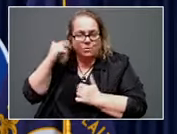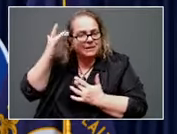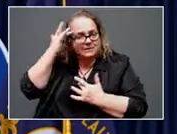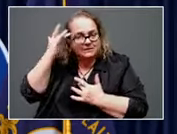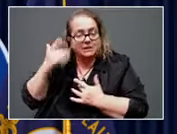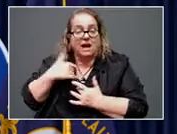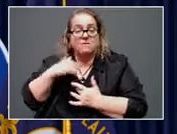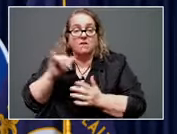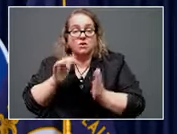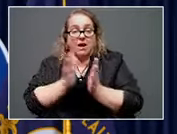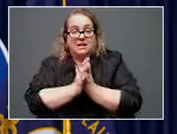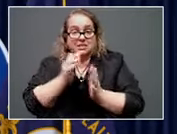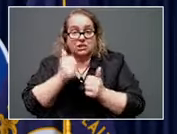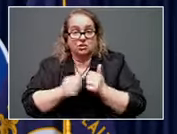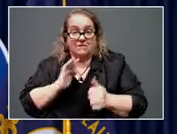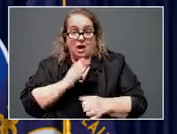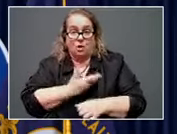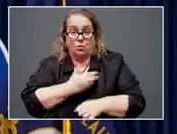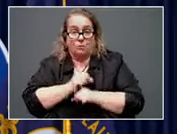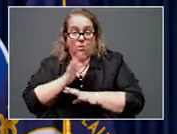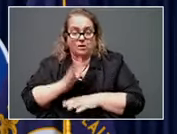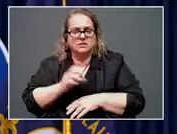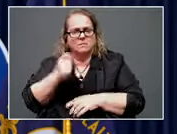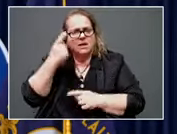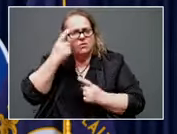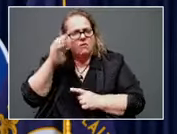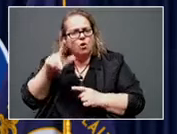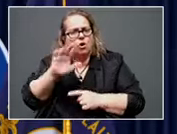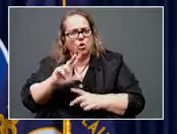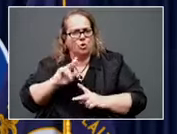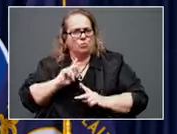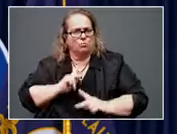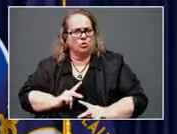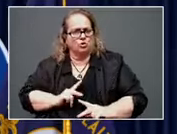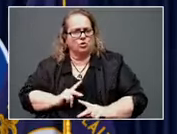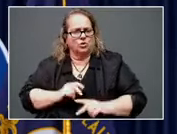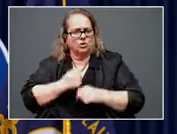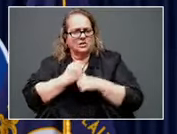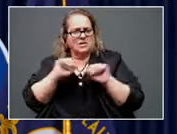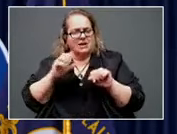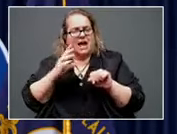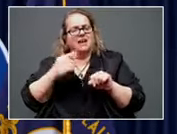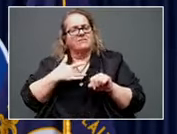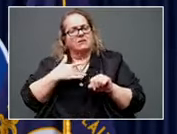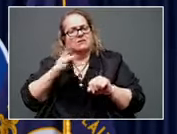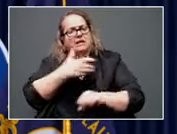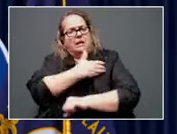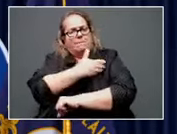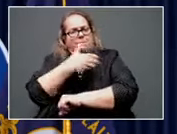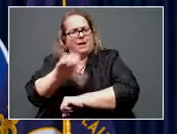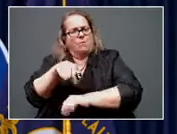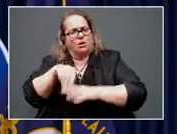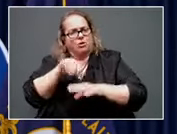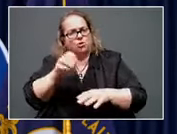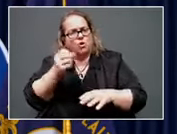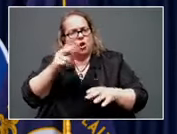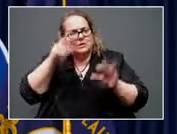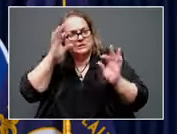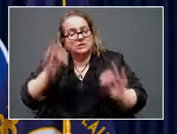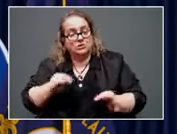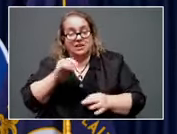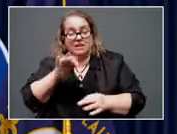real thoughtful about their personal safety and to feel empowered in their decision making. If you have a pre-existing condition, you probably